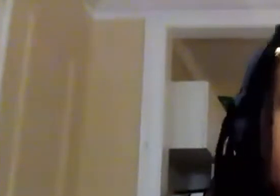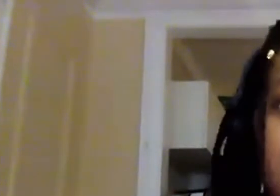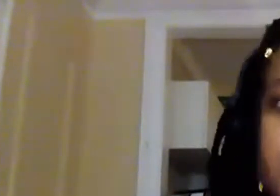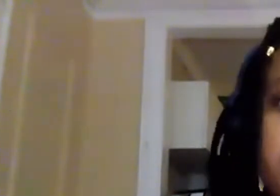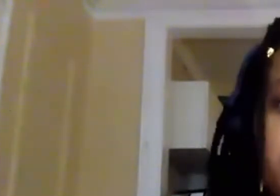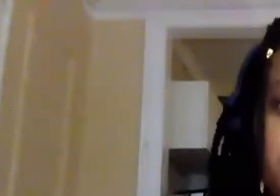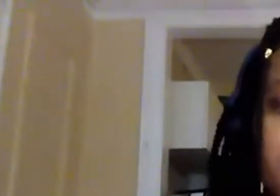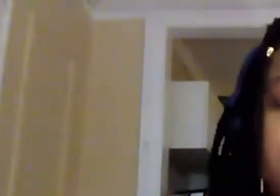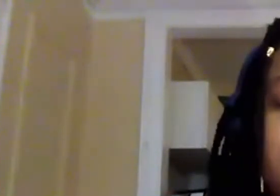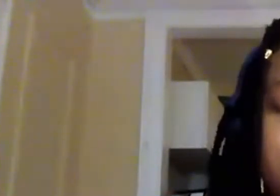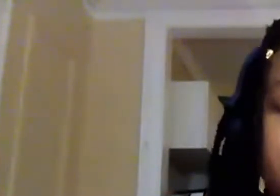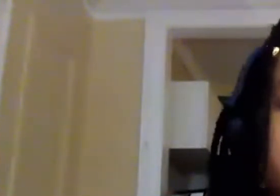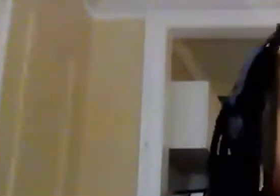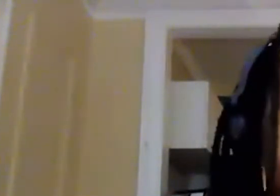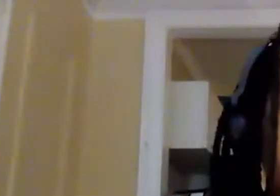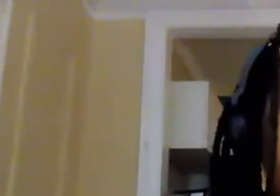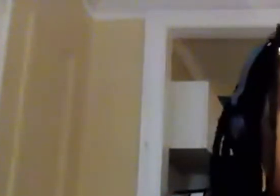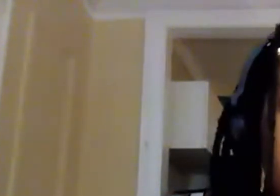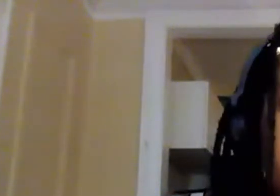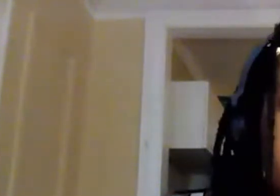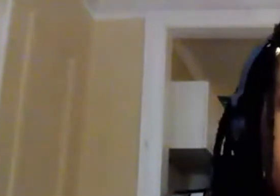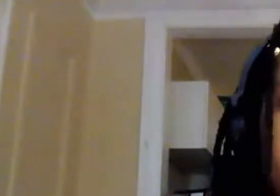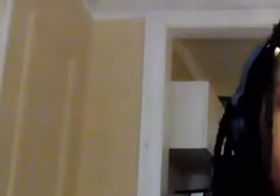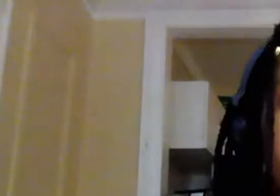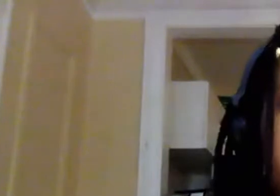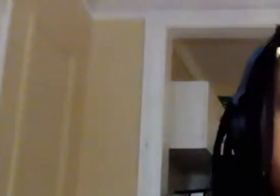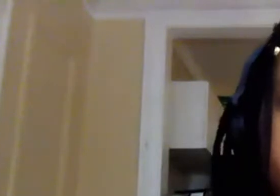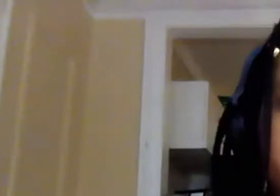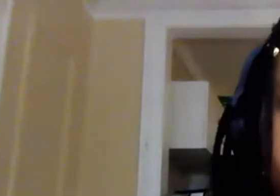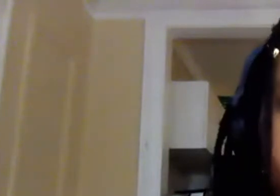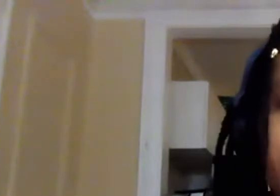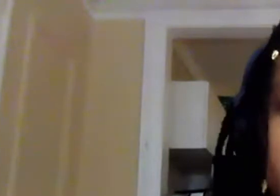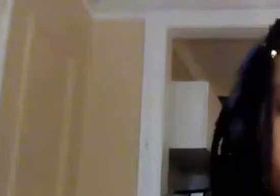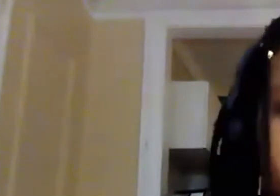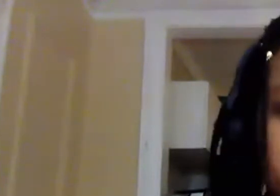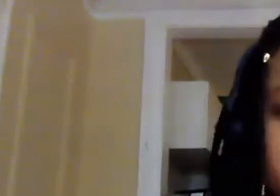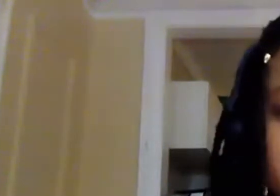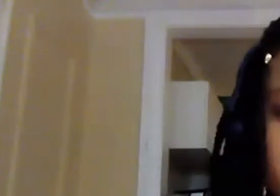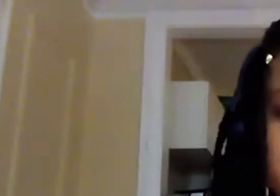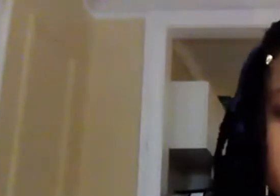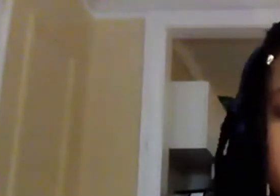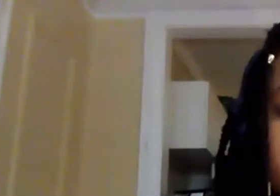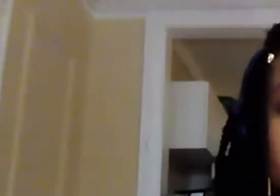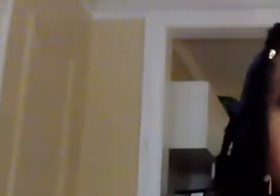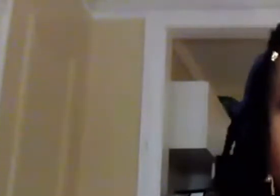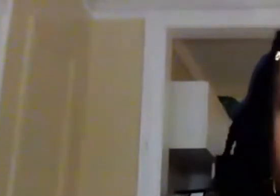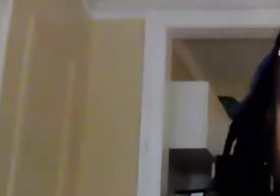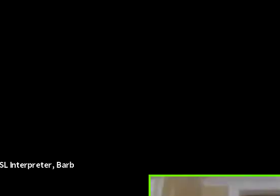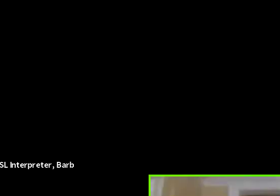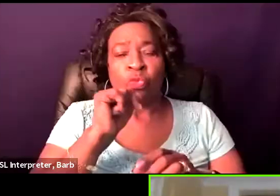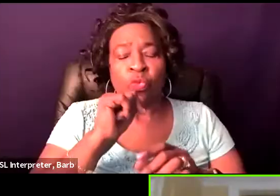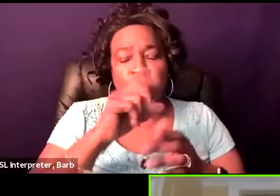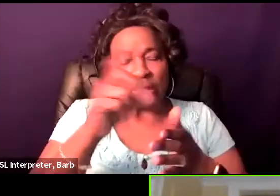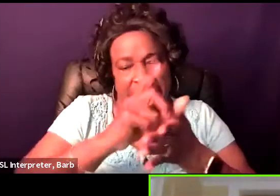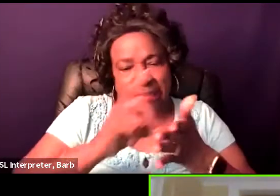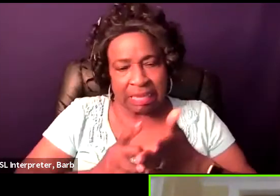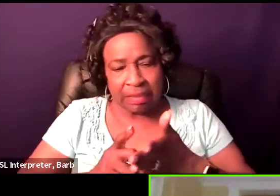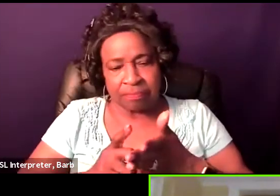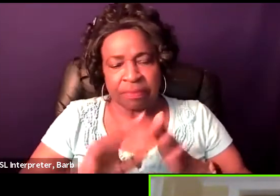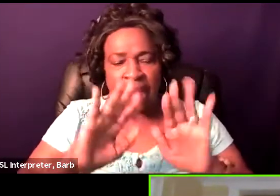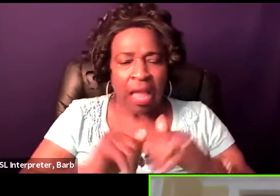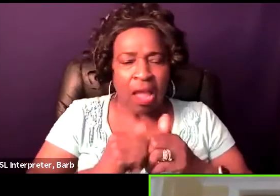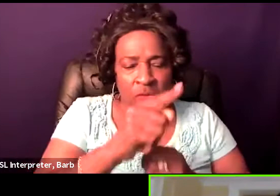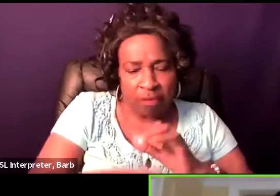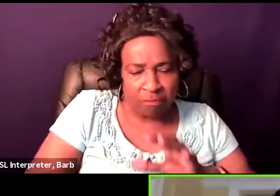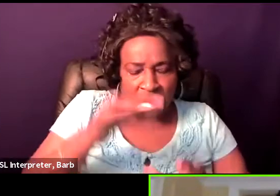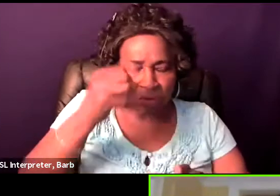has such a significant effect on our lives that it really, really, really matters who designs it. So how did you find yourself in the right